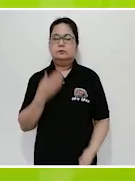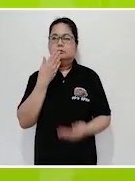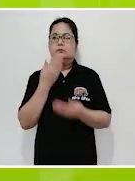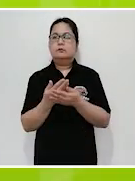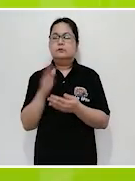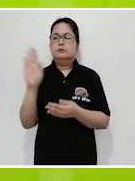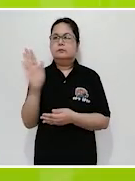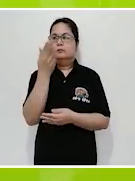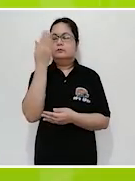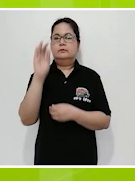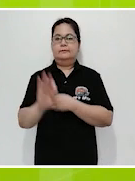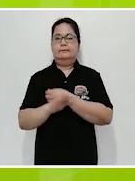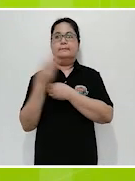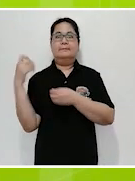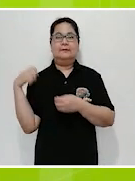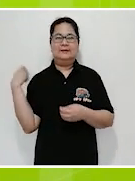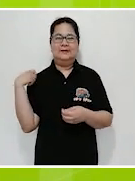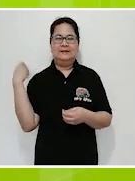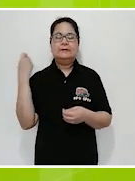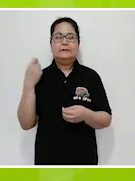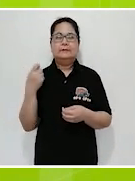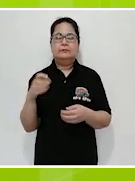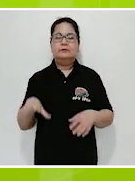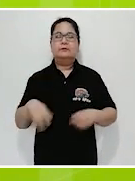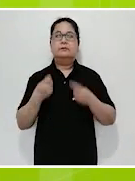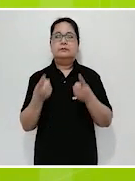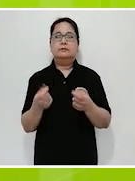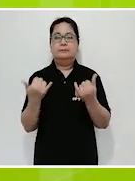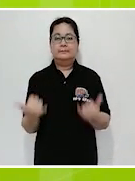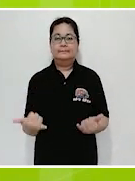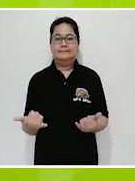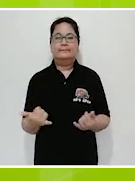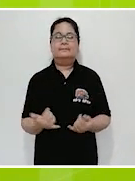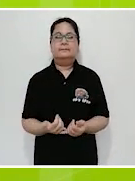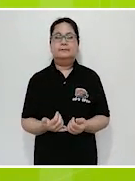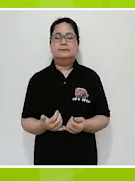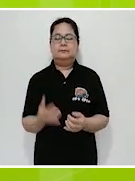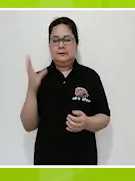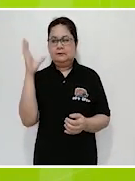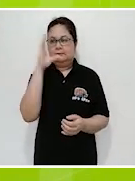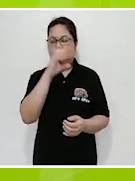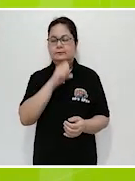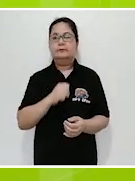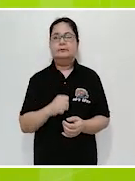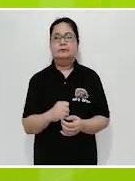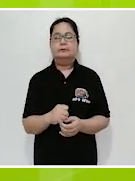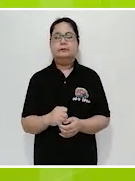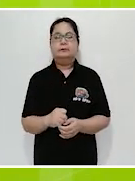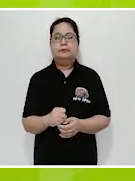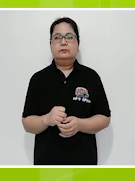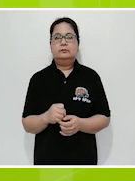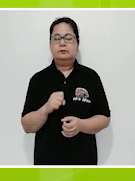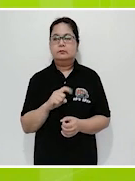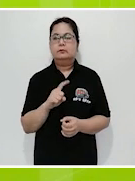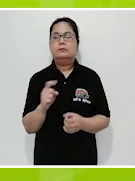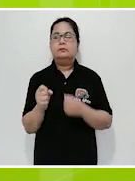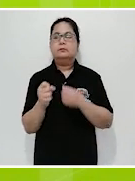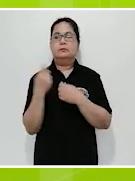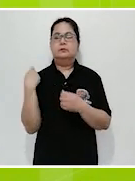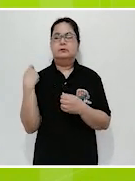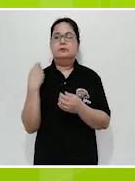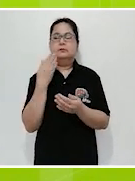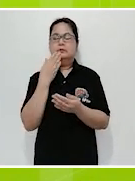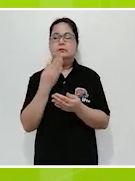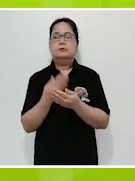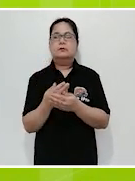A pleasant morning, Fernandino Teens! How are you today? Let me guess. Oh, you are having a